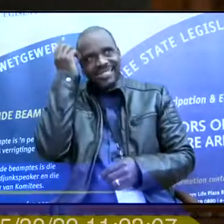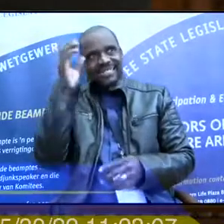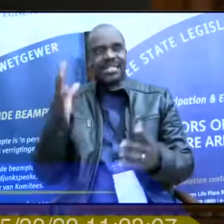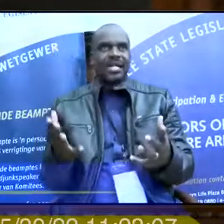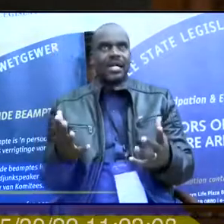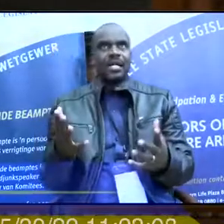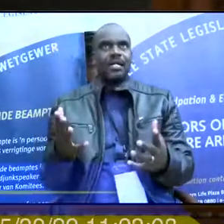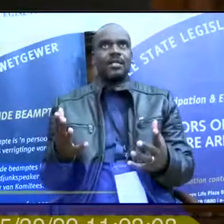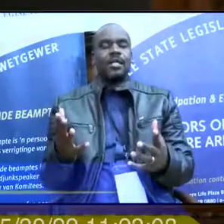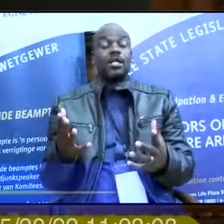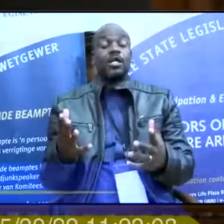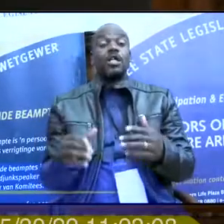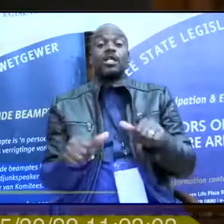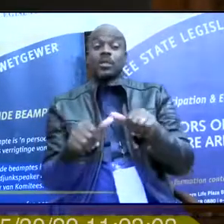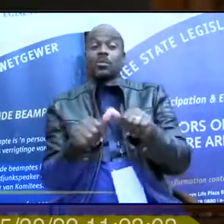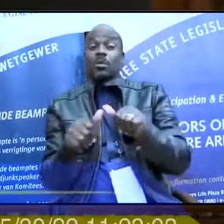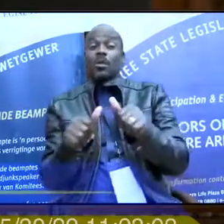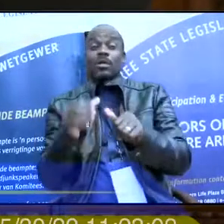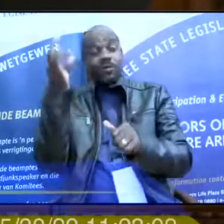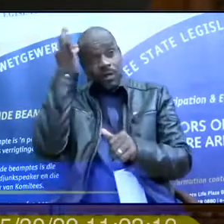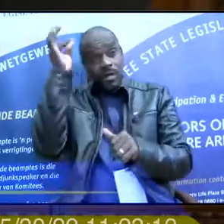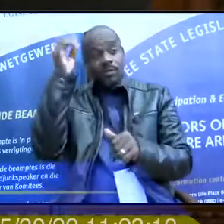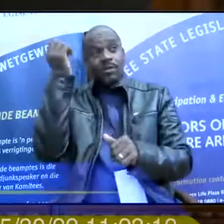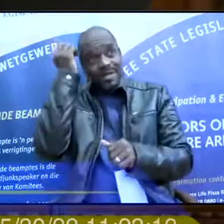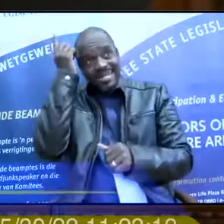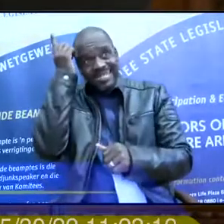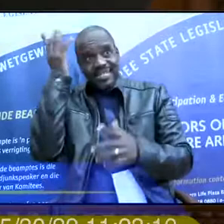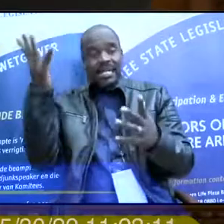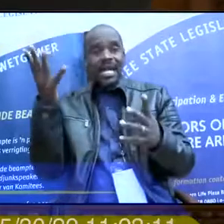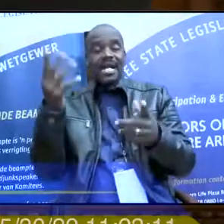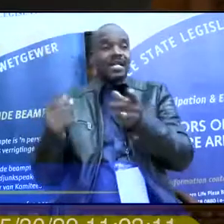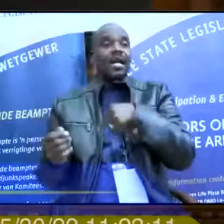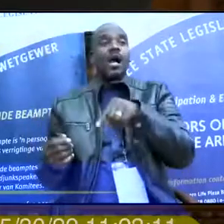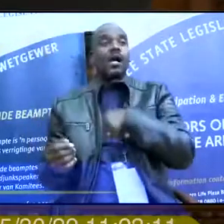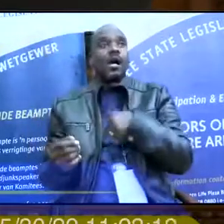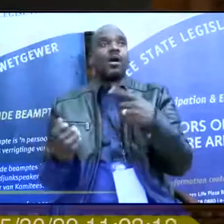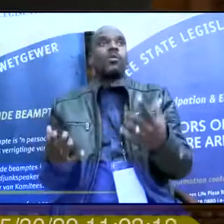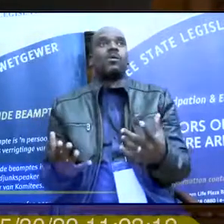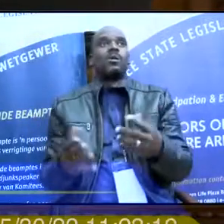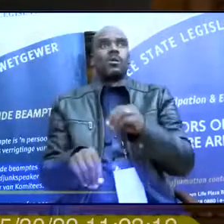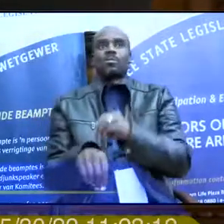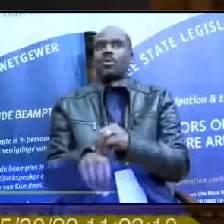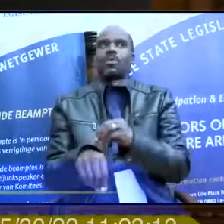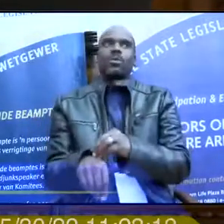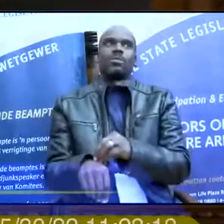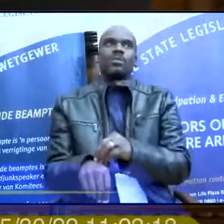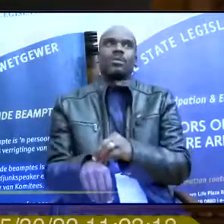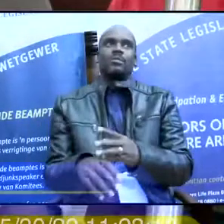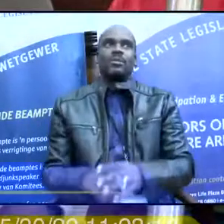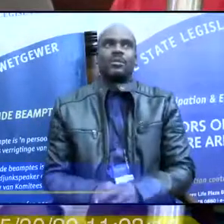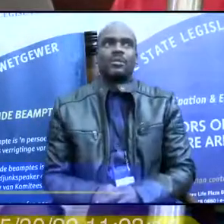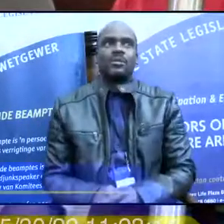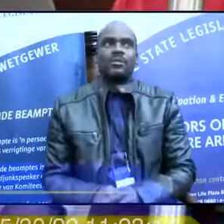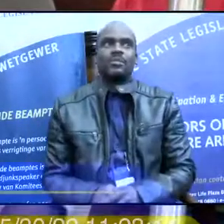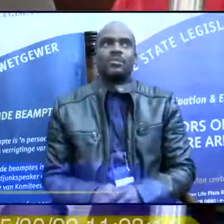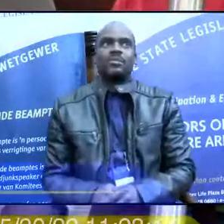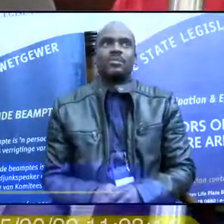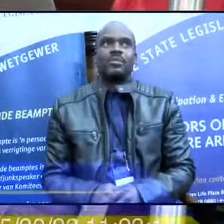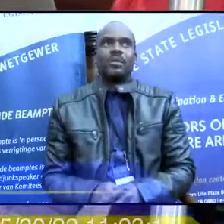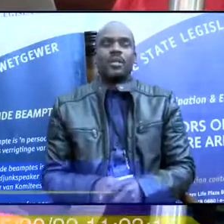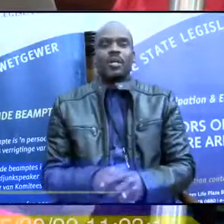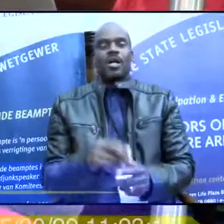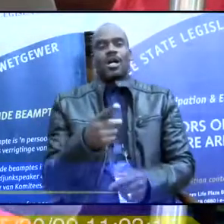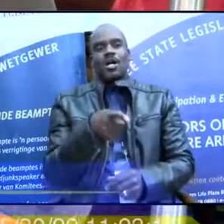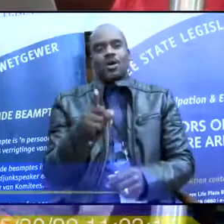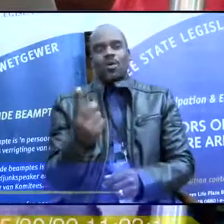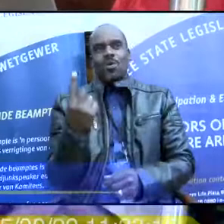be skilled and re-skilled in that pardon in that environment to remain competitive that speaker part of both the the